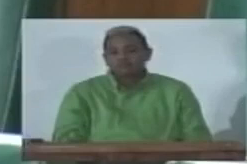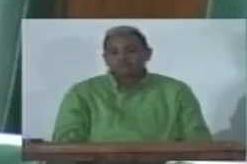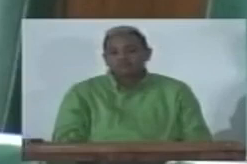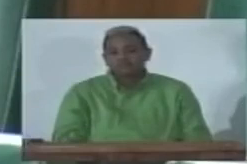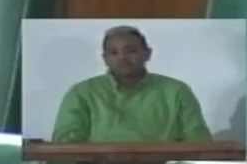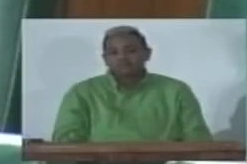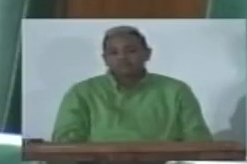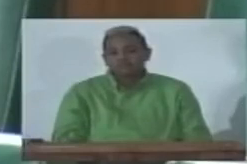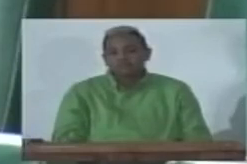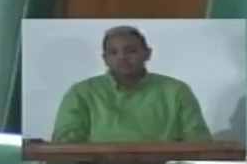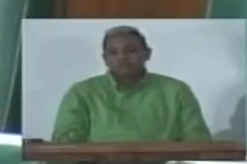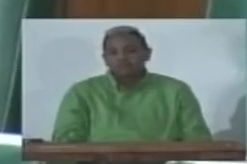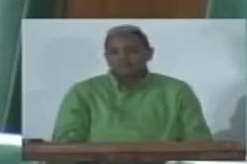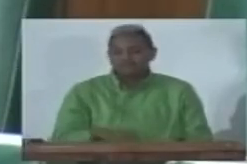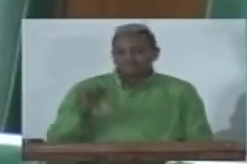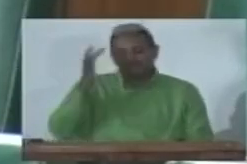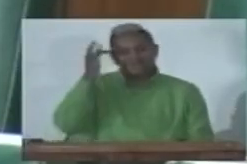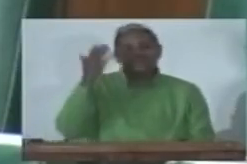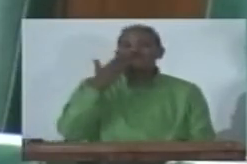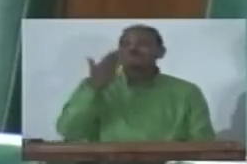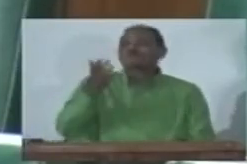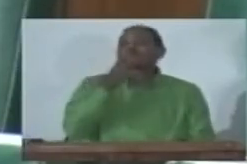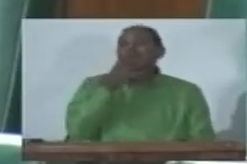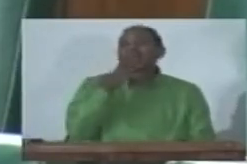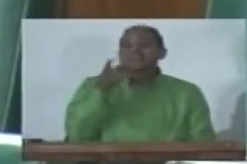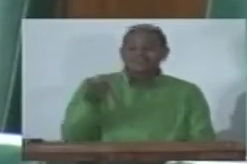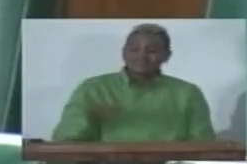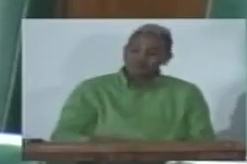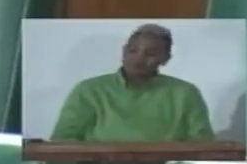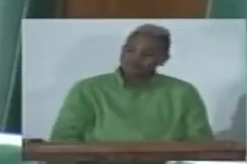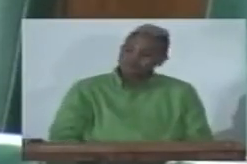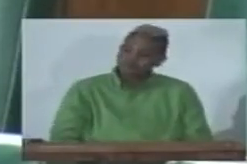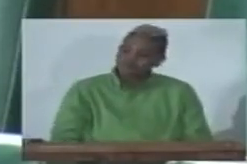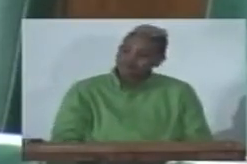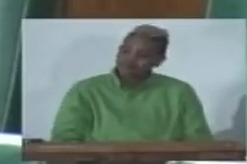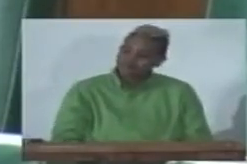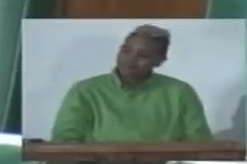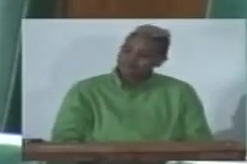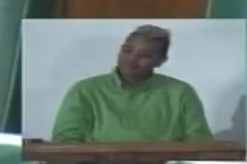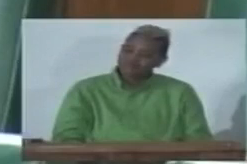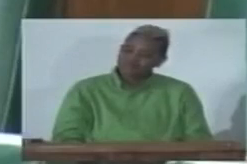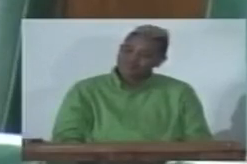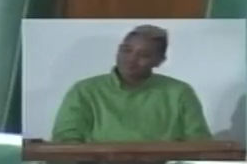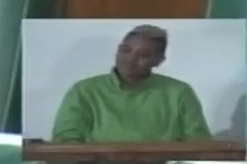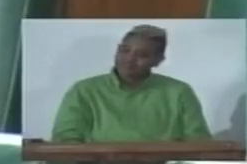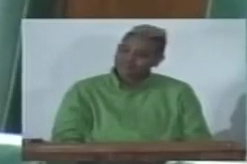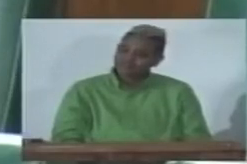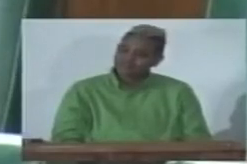And I want to just